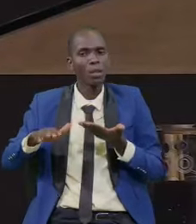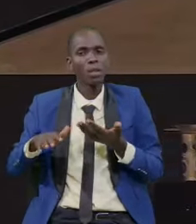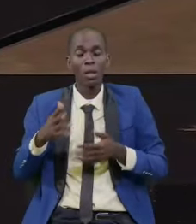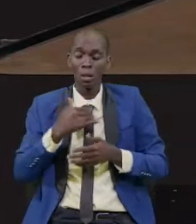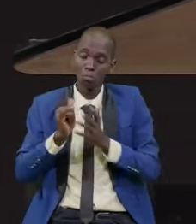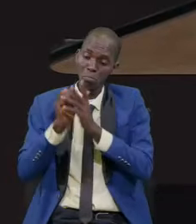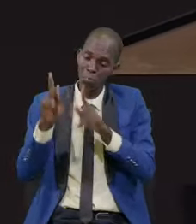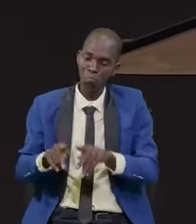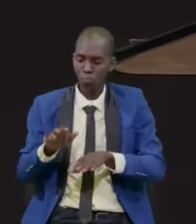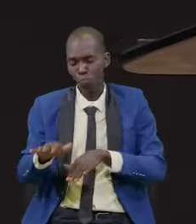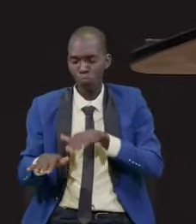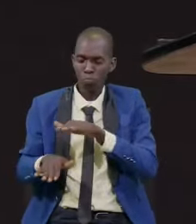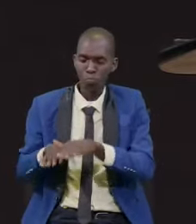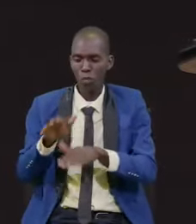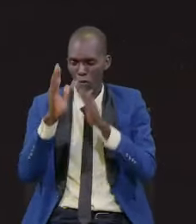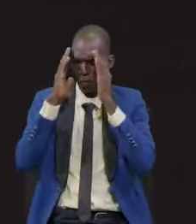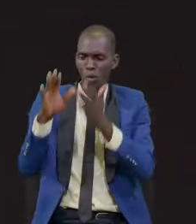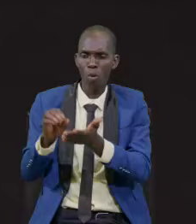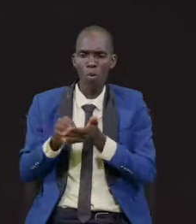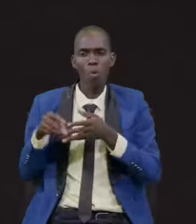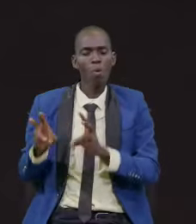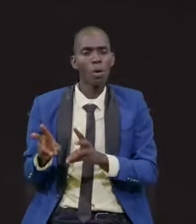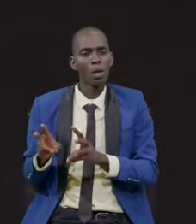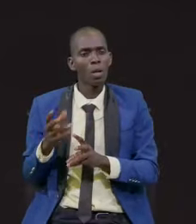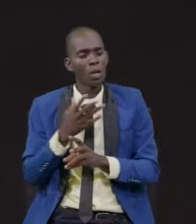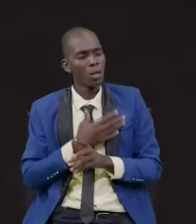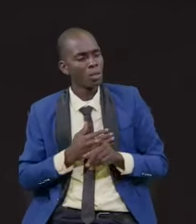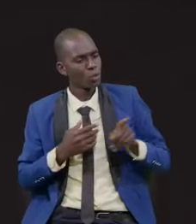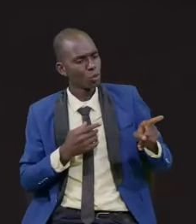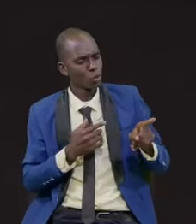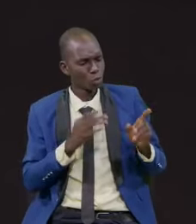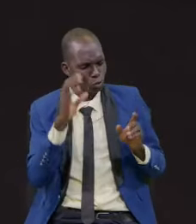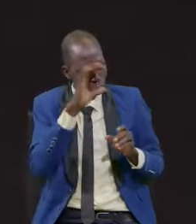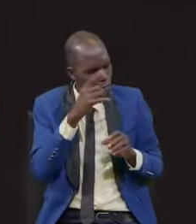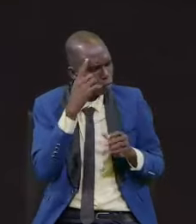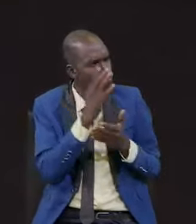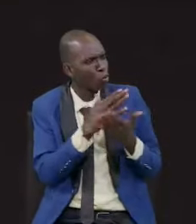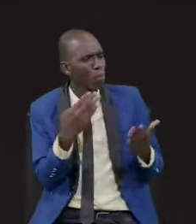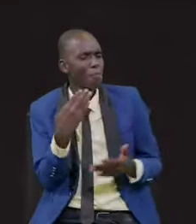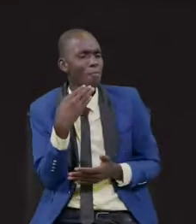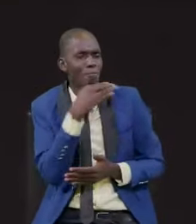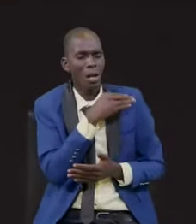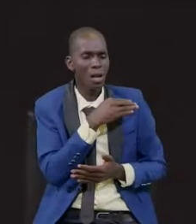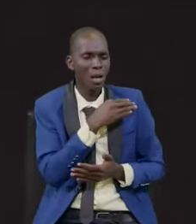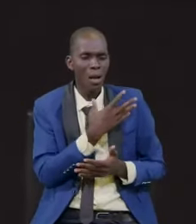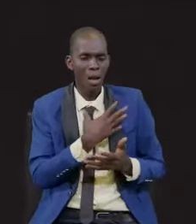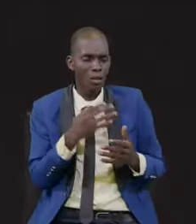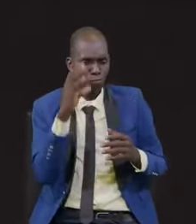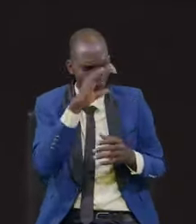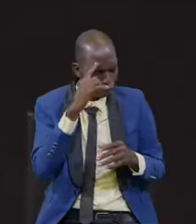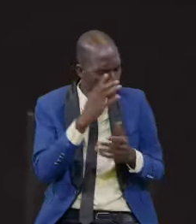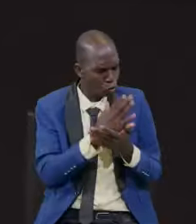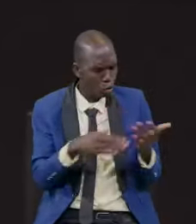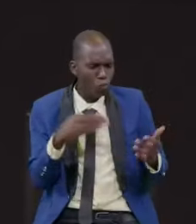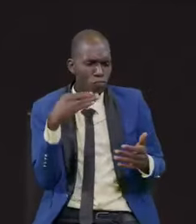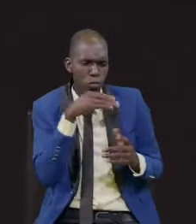like that, you concoct a lie, deception, and you throw it at him, and you tell